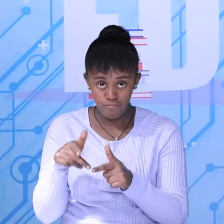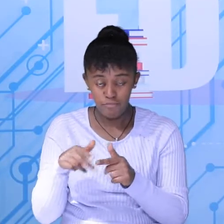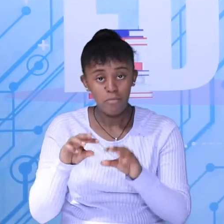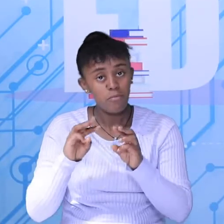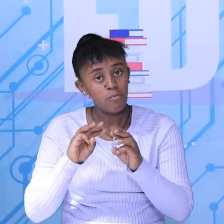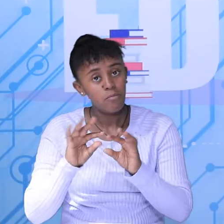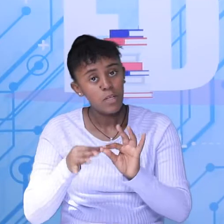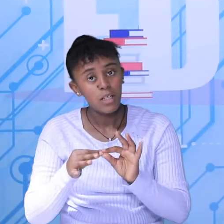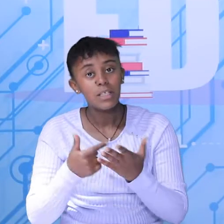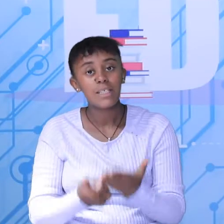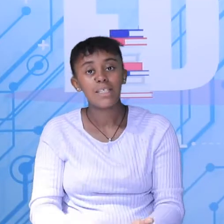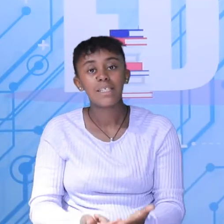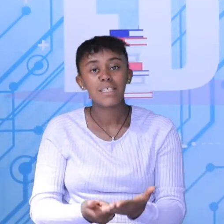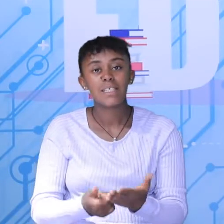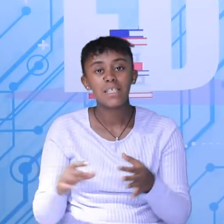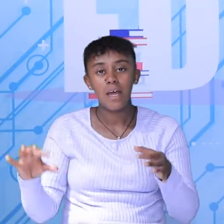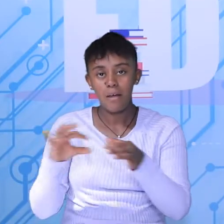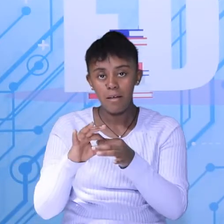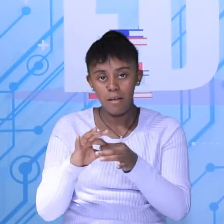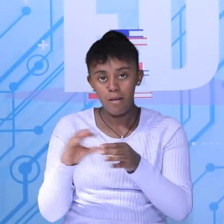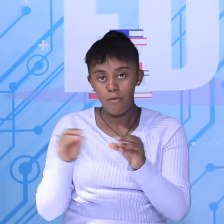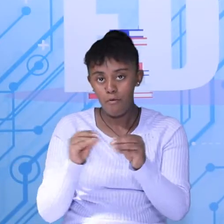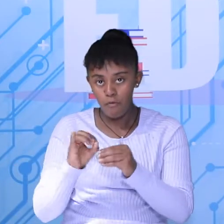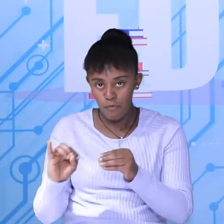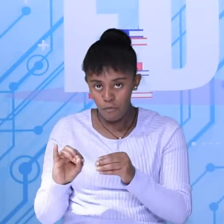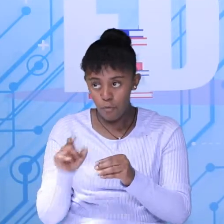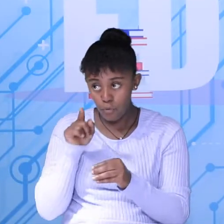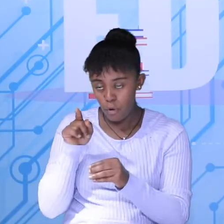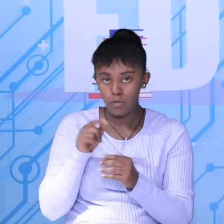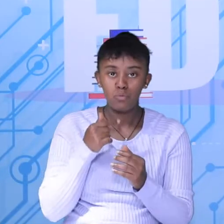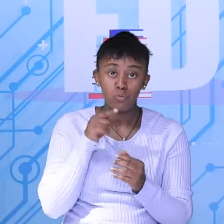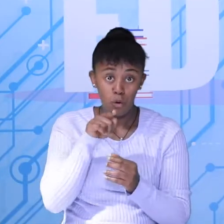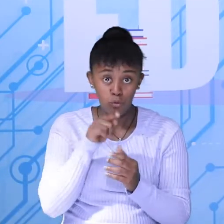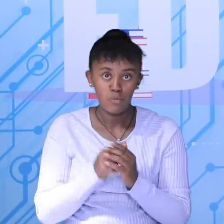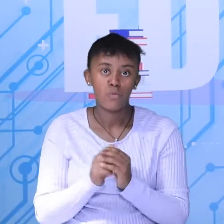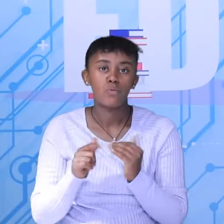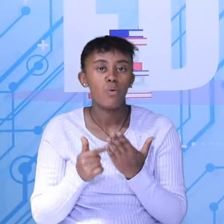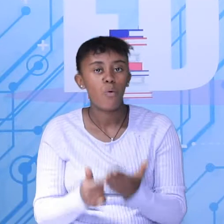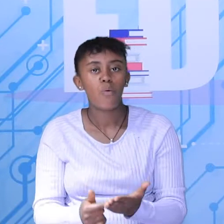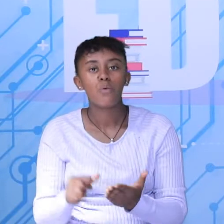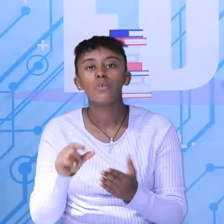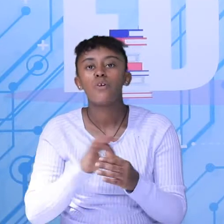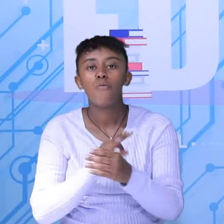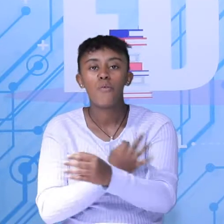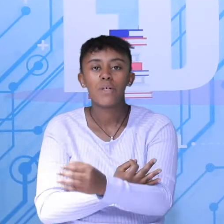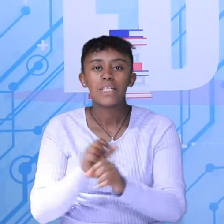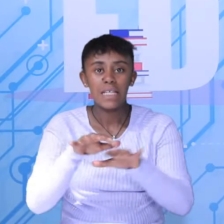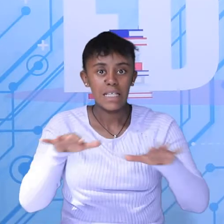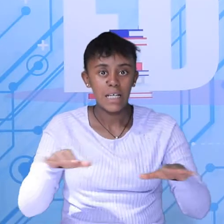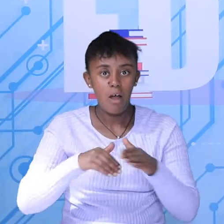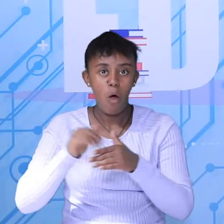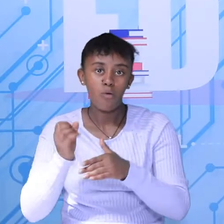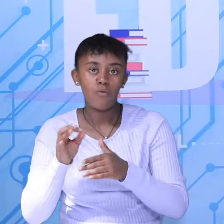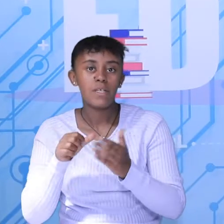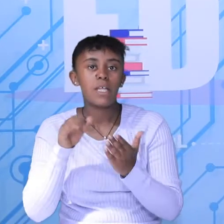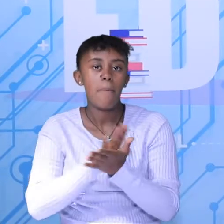meaning this segment is moving, tends to move towards you. So the force exerted here is out of the